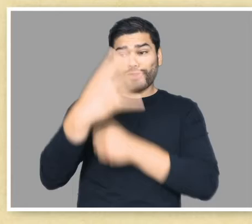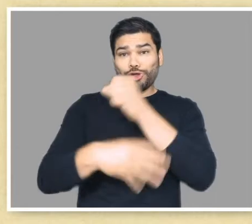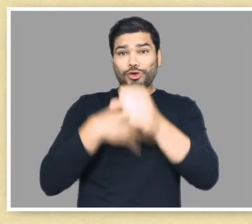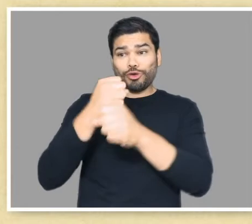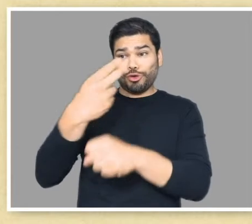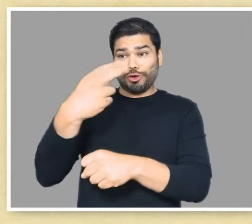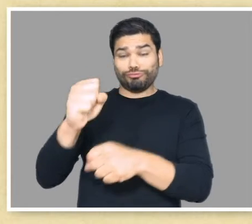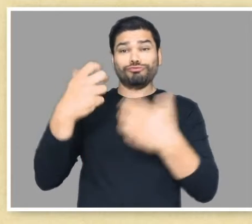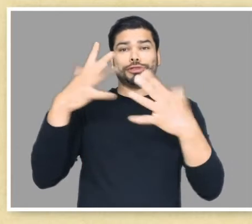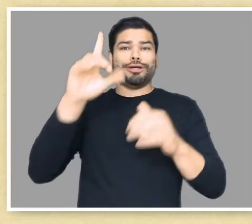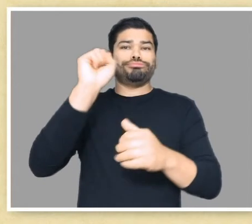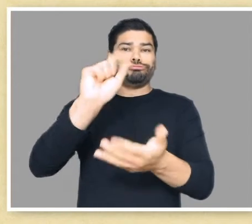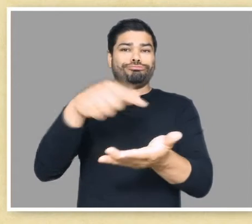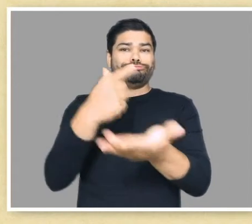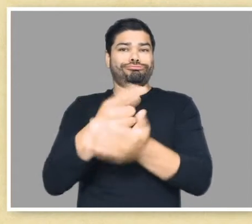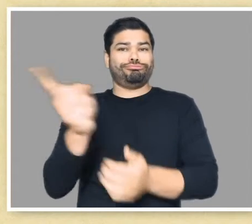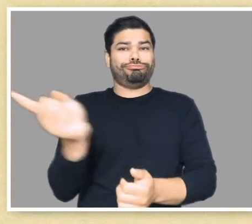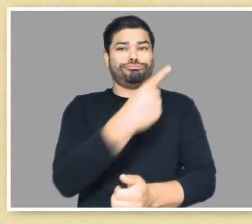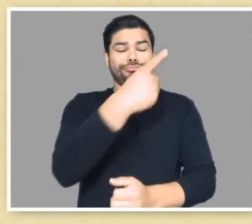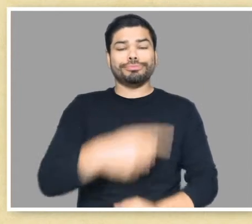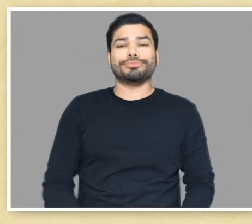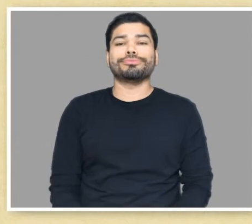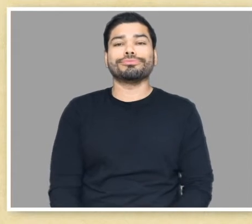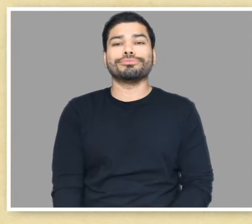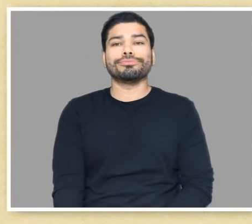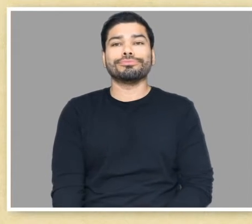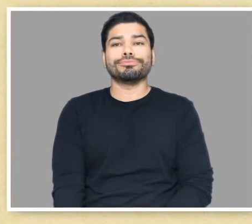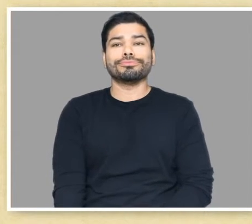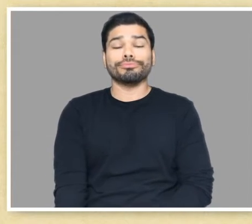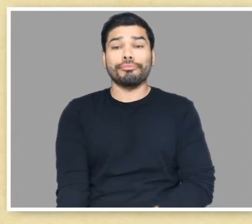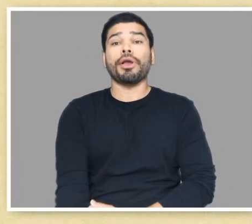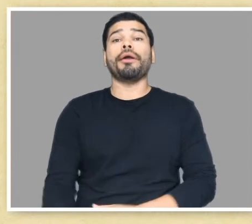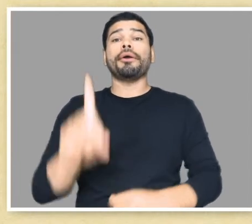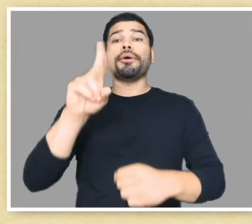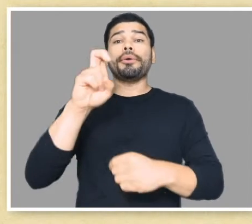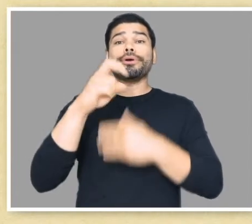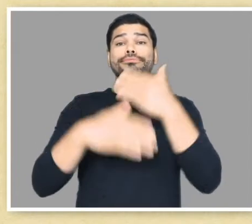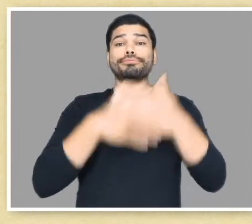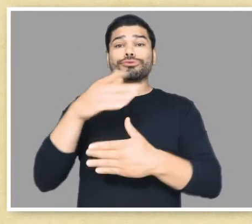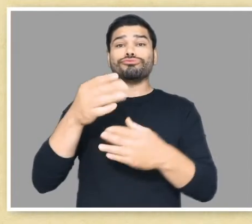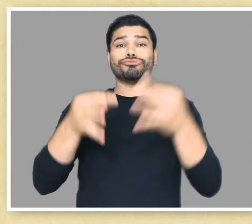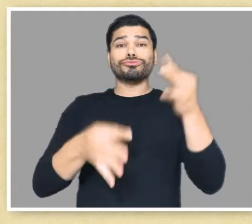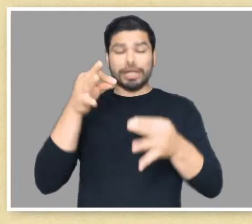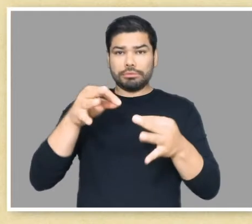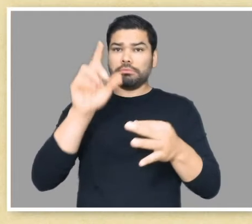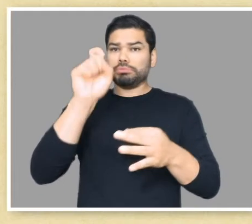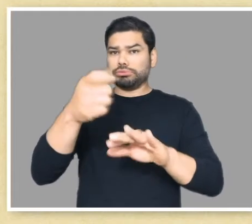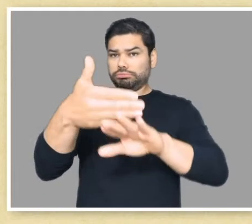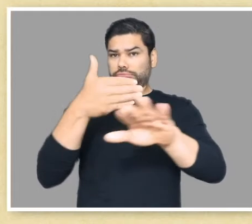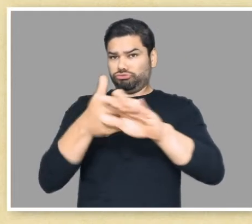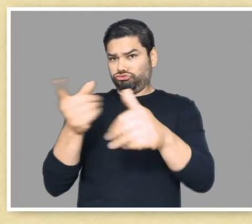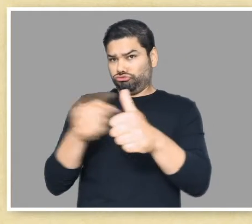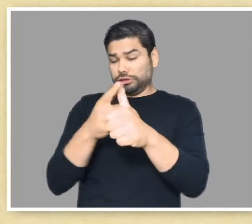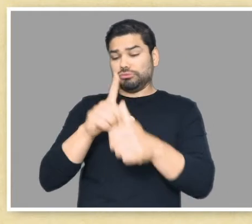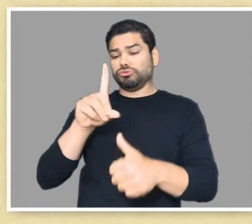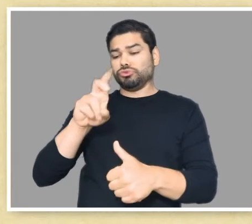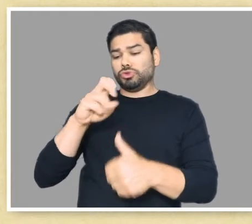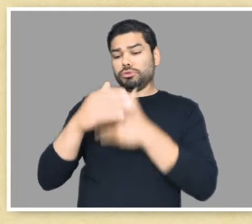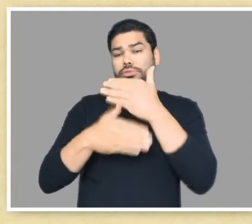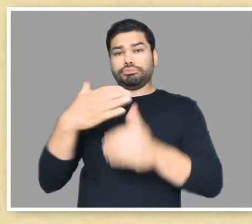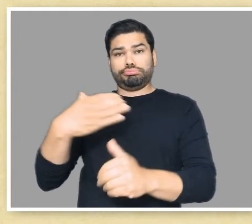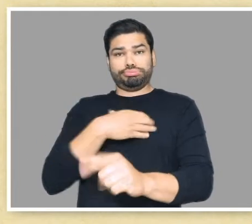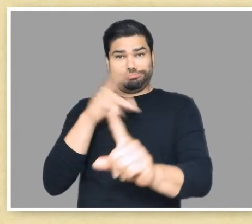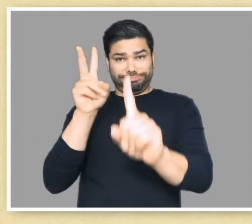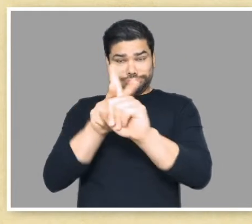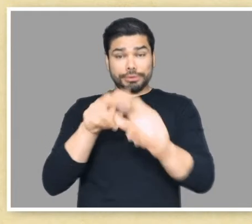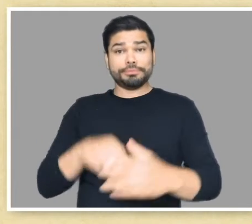to graduate, but the school is insisting they graduate after 4 years of high school. In order to request a due process hearing,